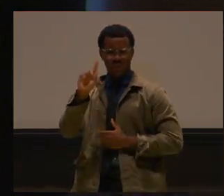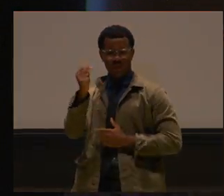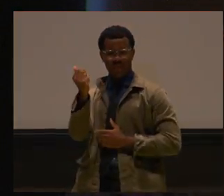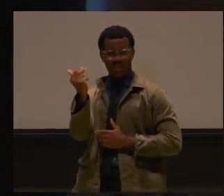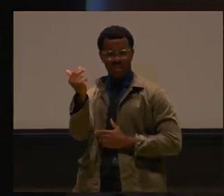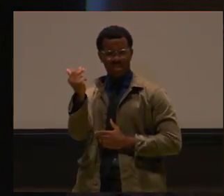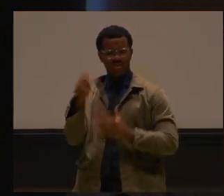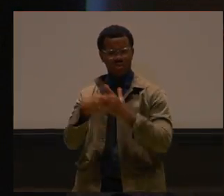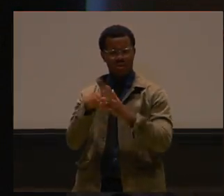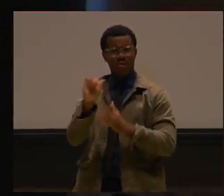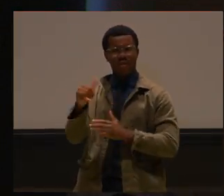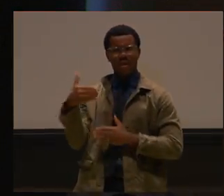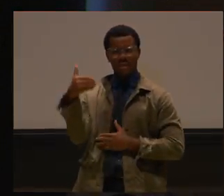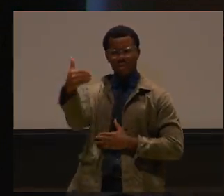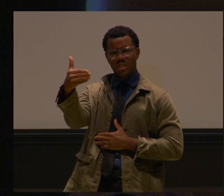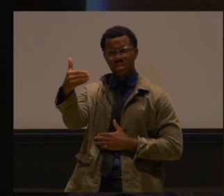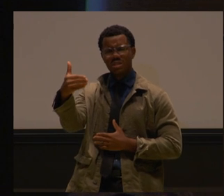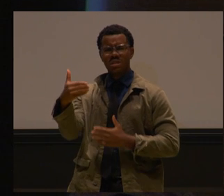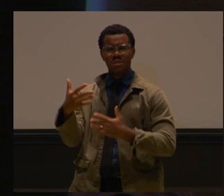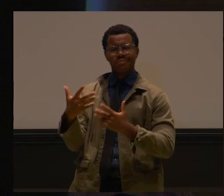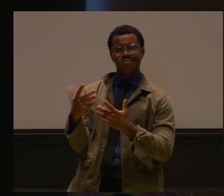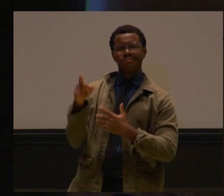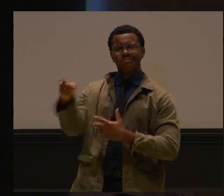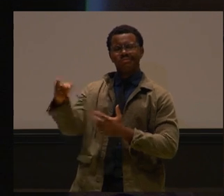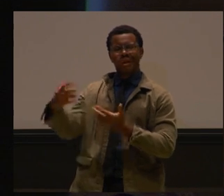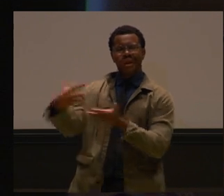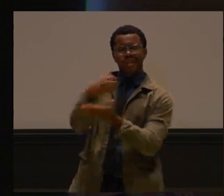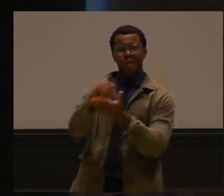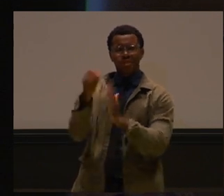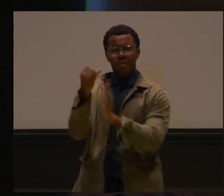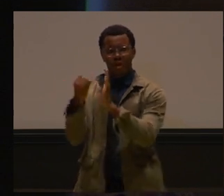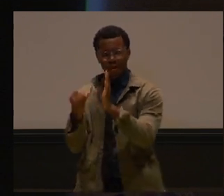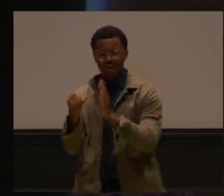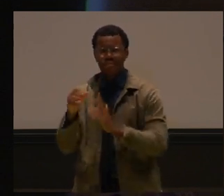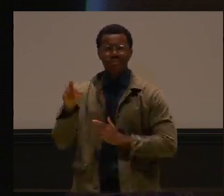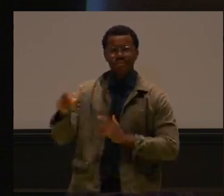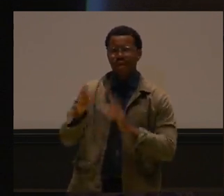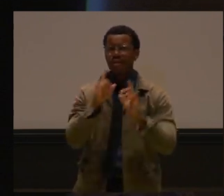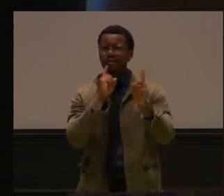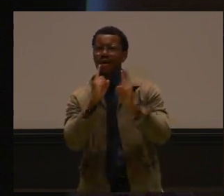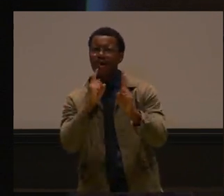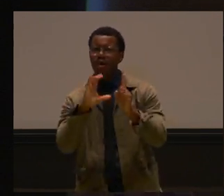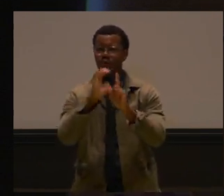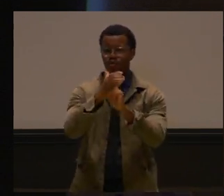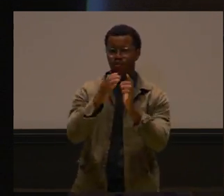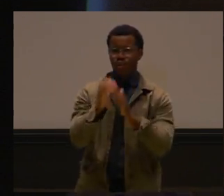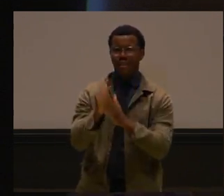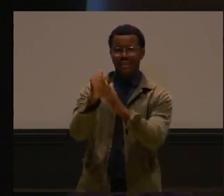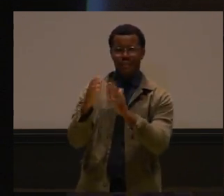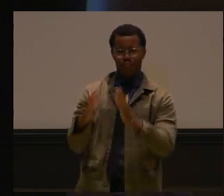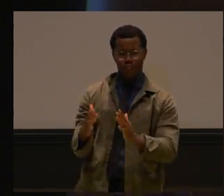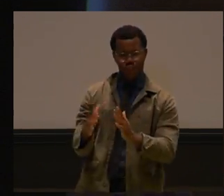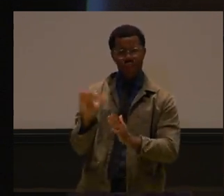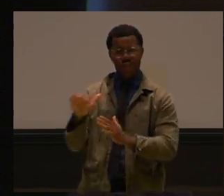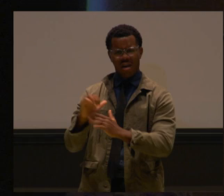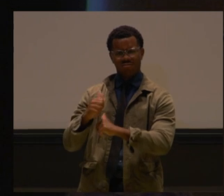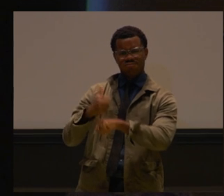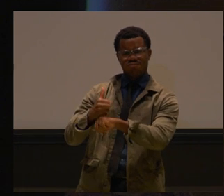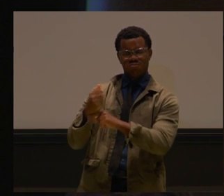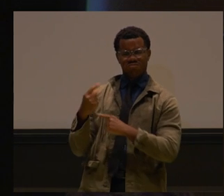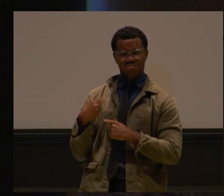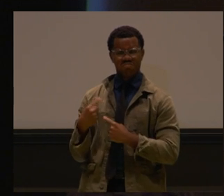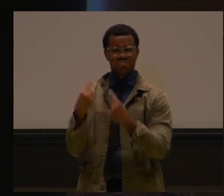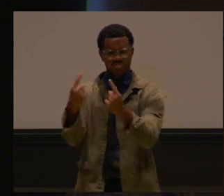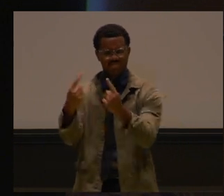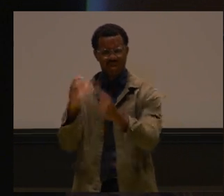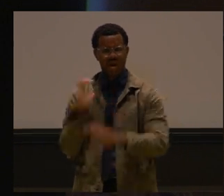2013, featuring collection artists in dialogue with cultural leaders. It's a long-lasting cornerstone of our public programs,